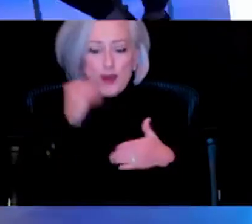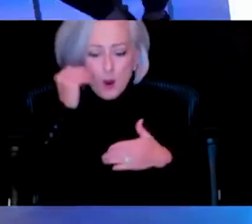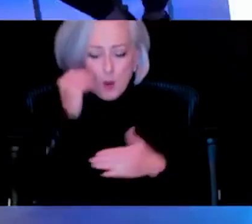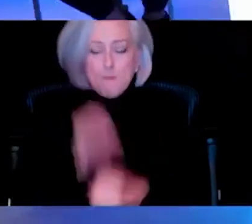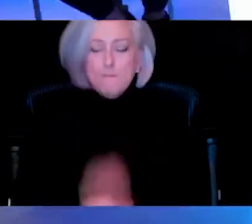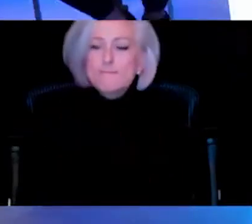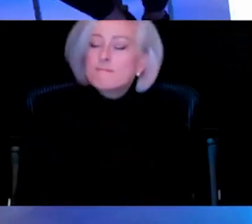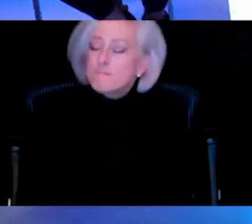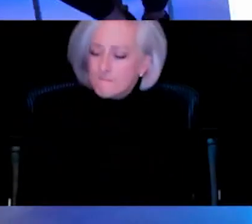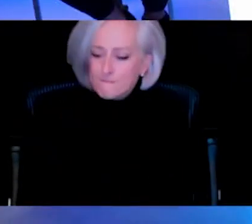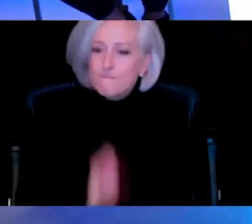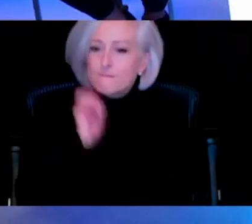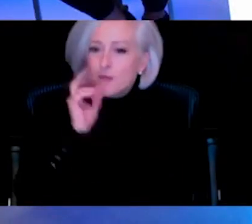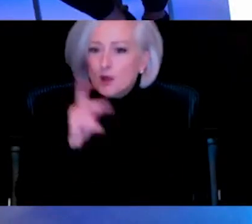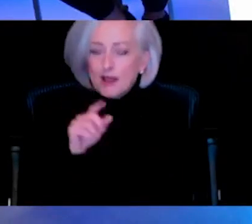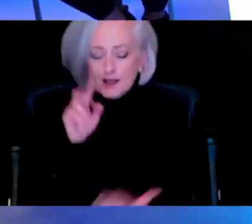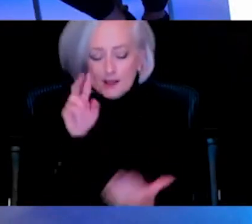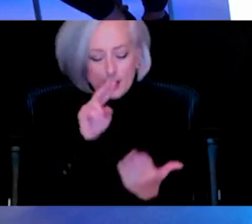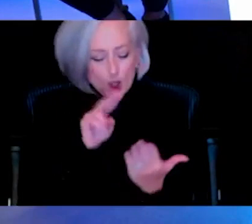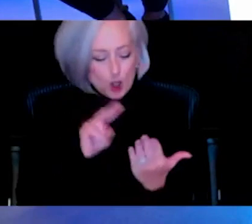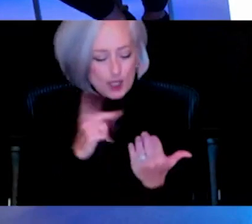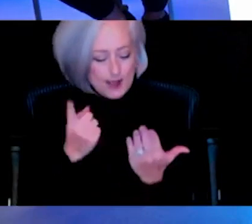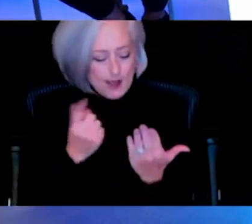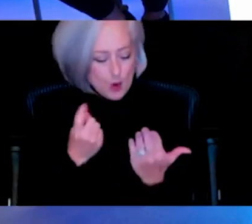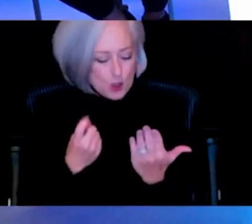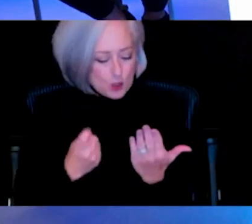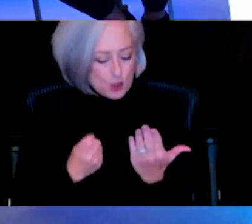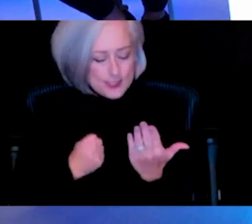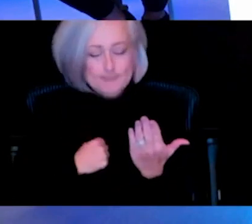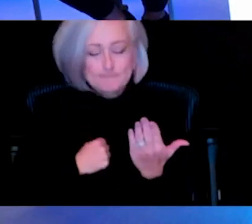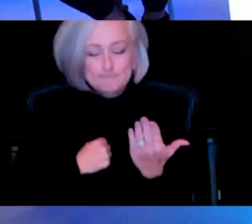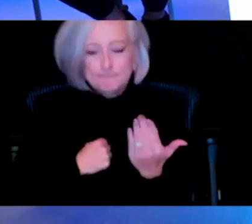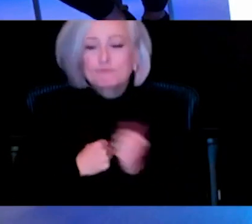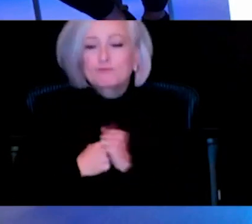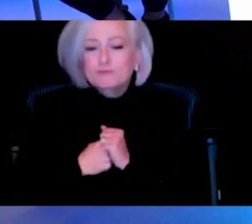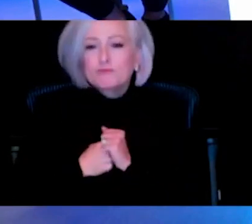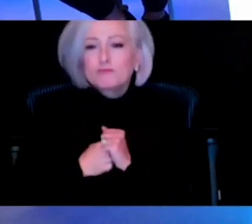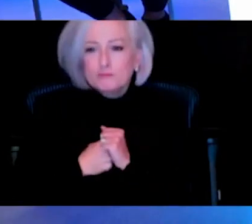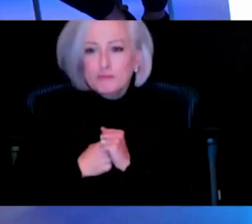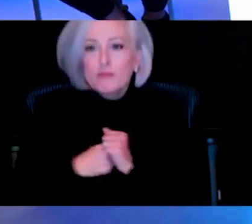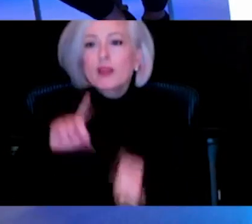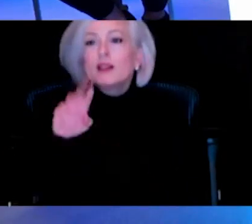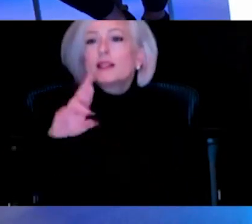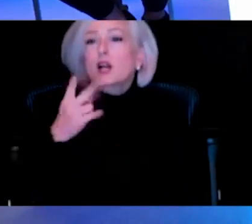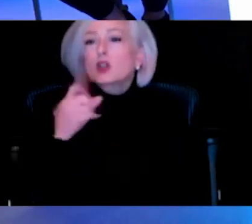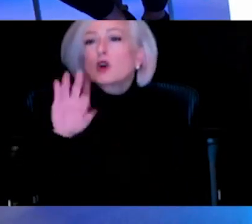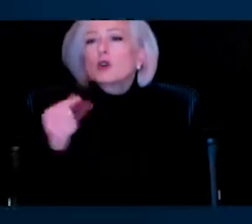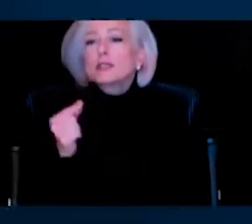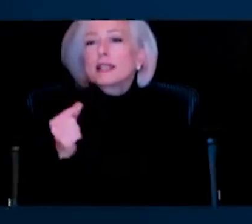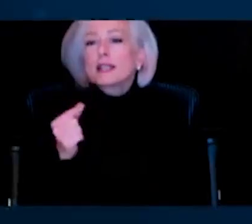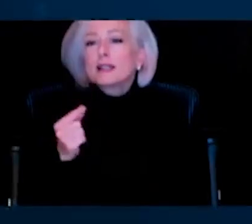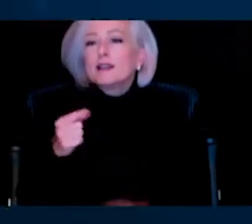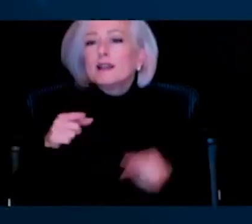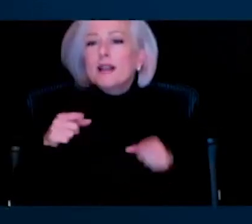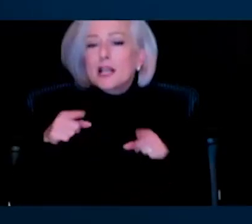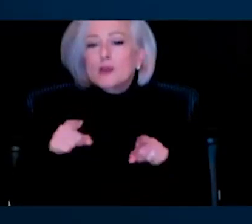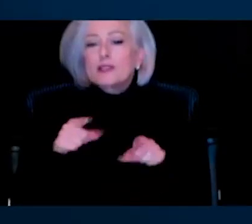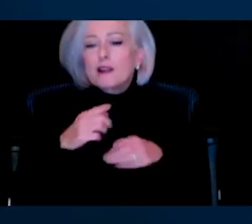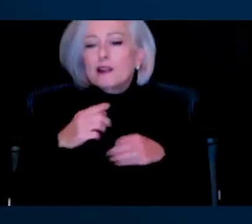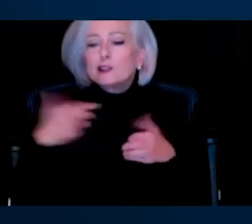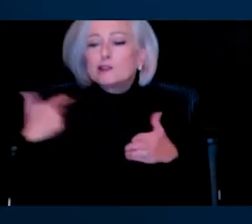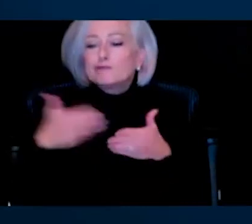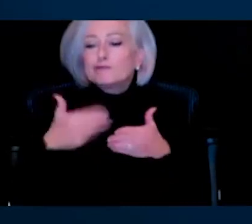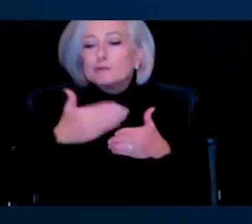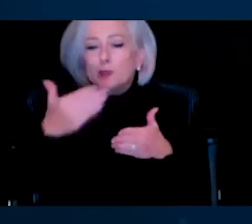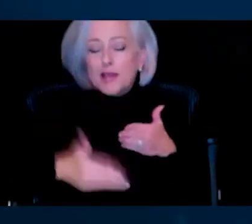Okay, just checking these out really quick. Hey, Dr. Holding, as we start to wrap up, we are getting questions about,